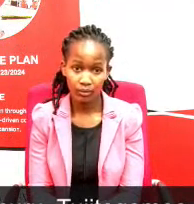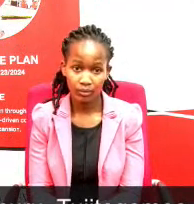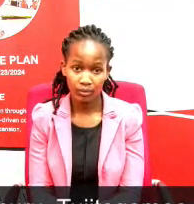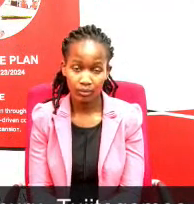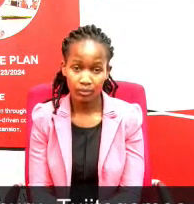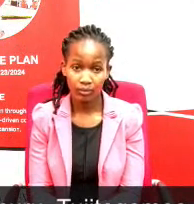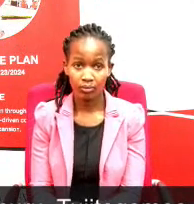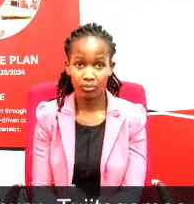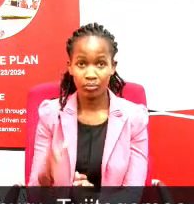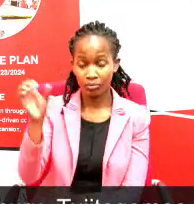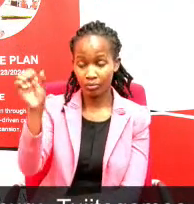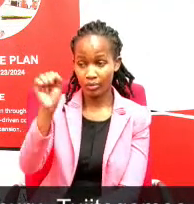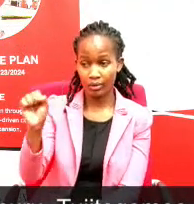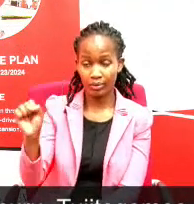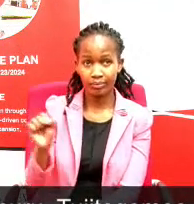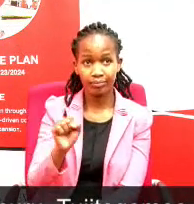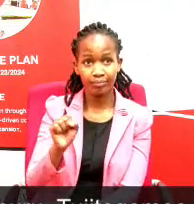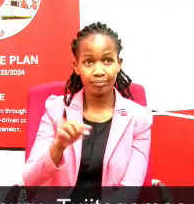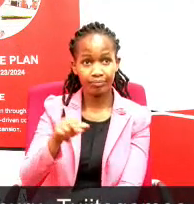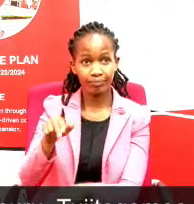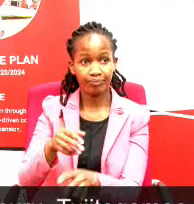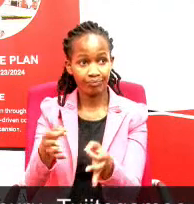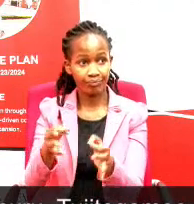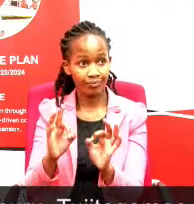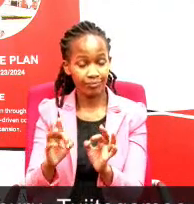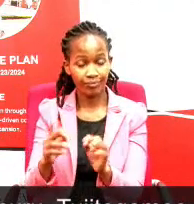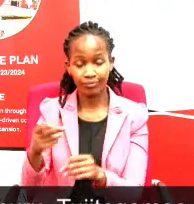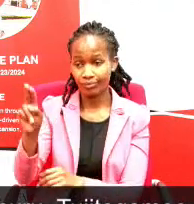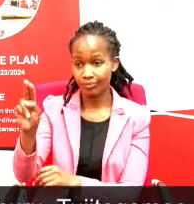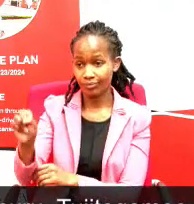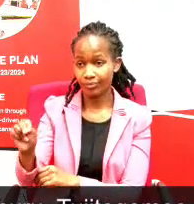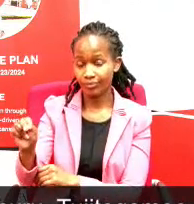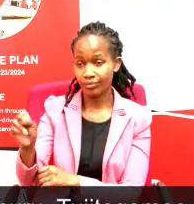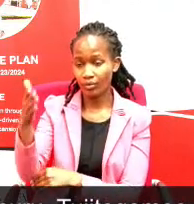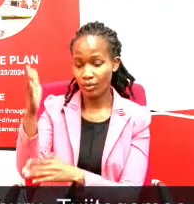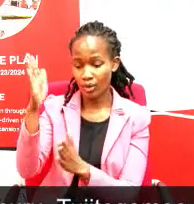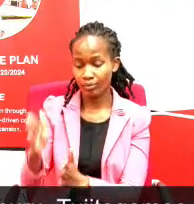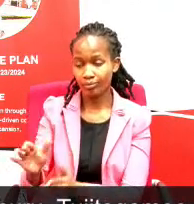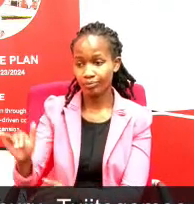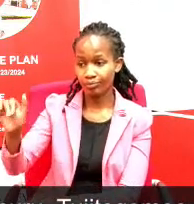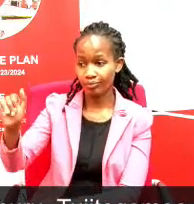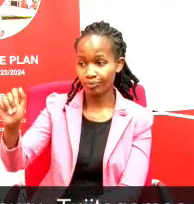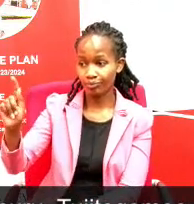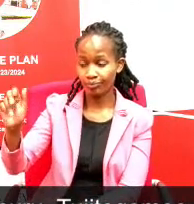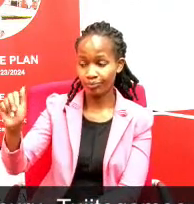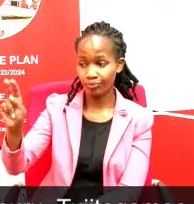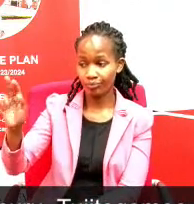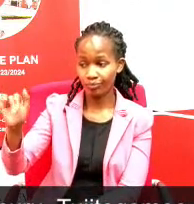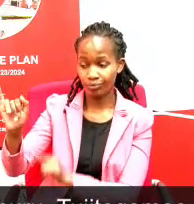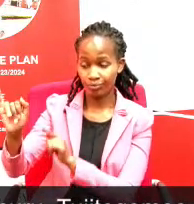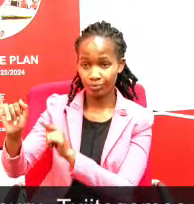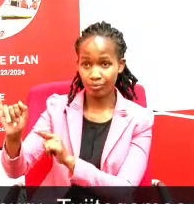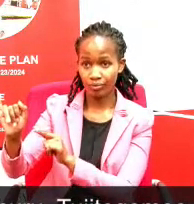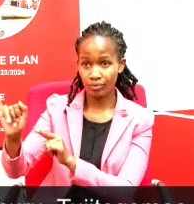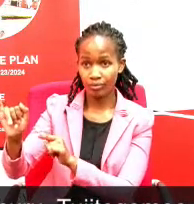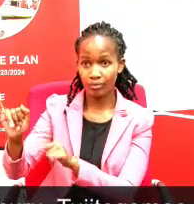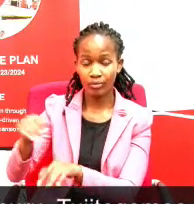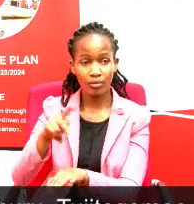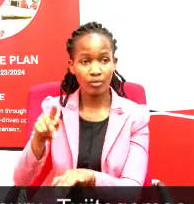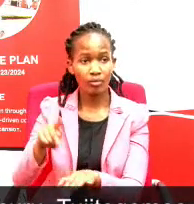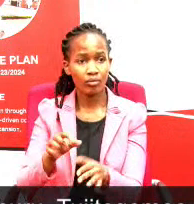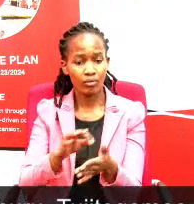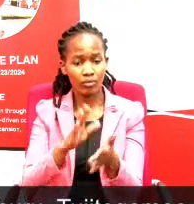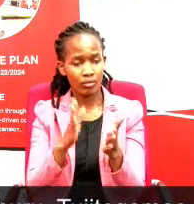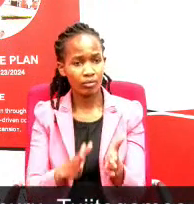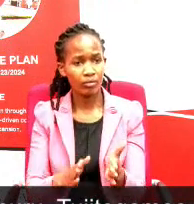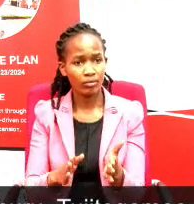The Cabinet Secretary, National Treasury, Honorable Ambassador Ukuri Atadi, the Principal Secretary to the